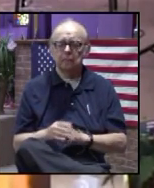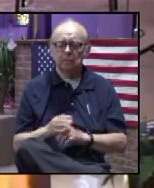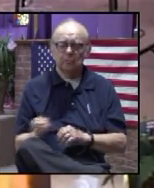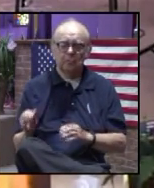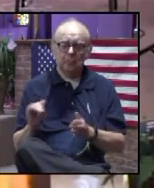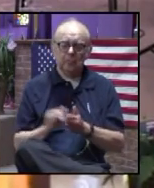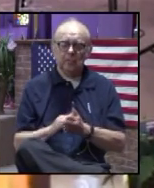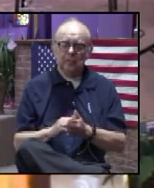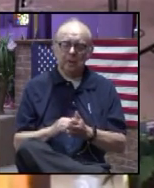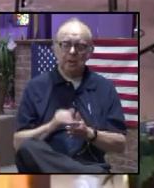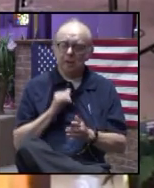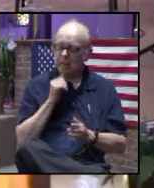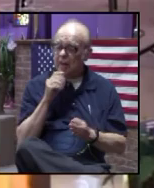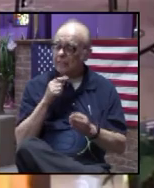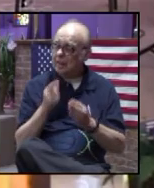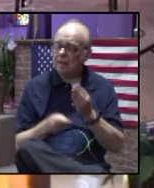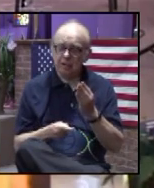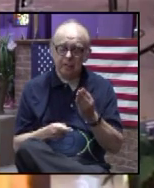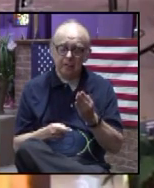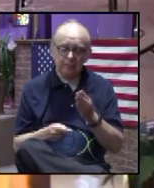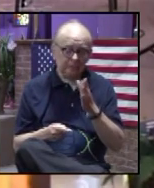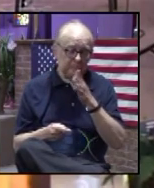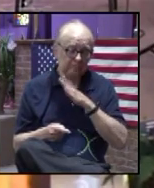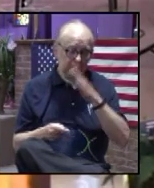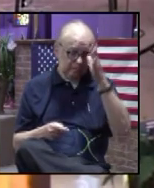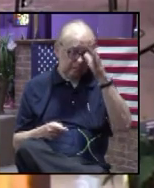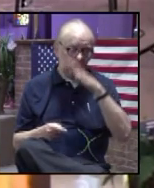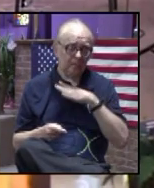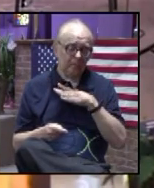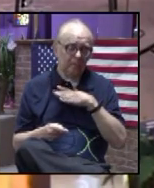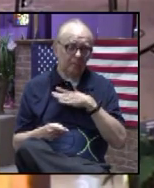that wasn't the end, ladies and gentlemen.